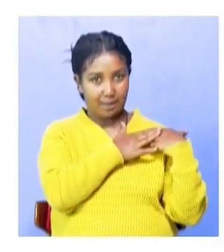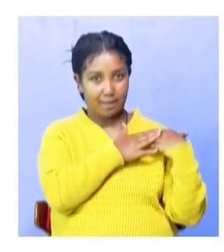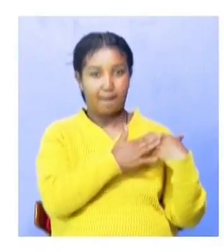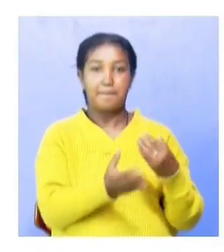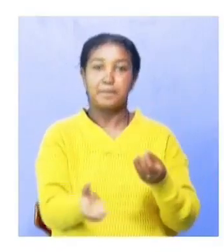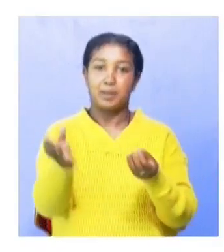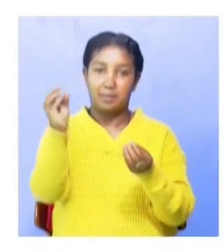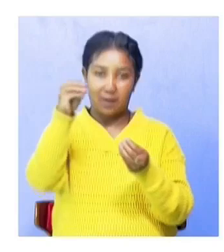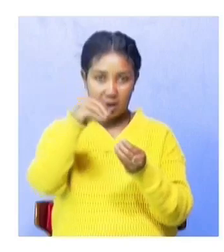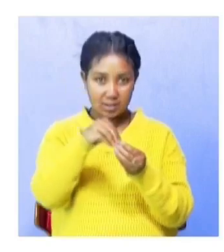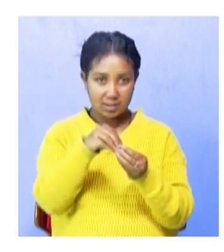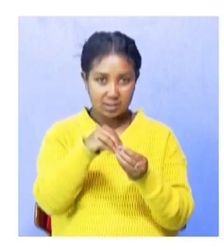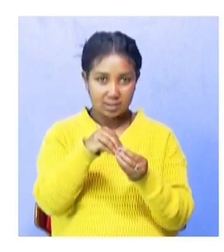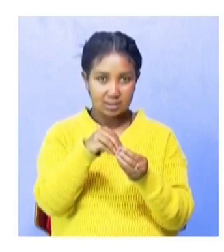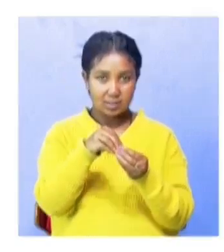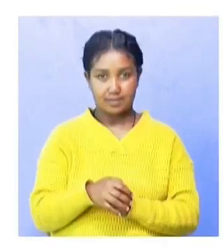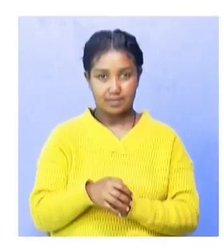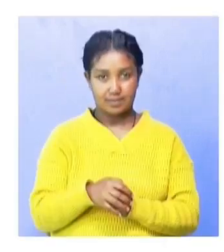plus,